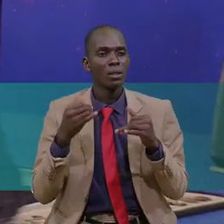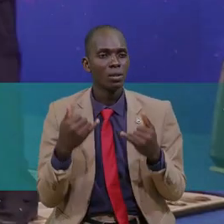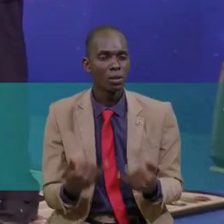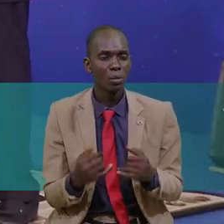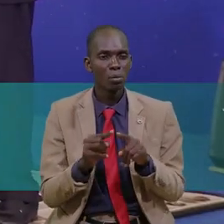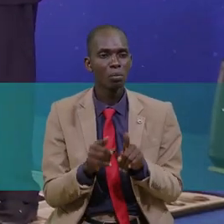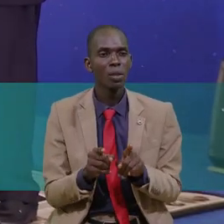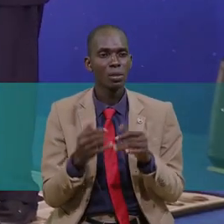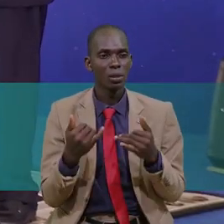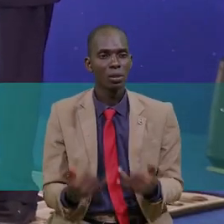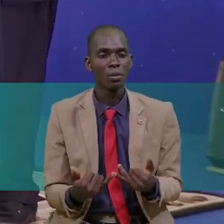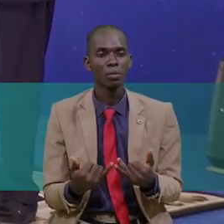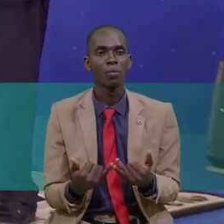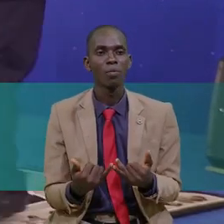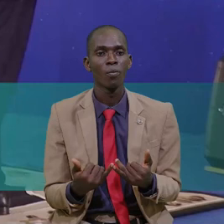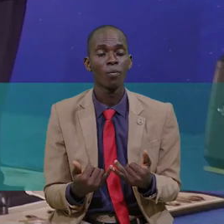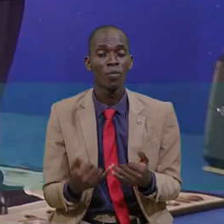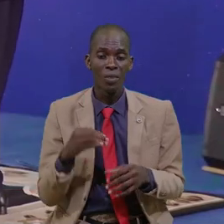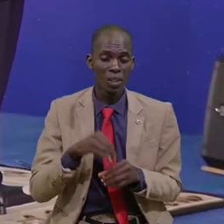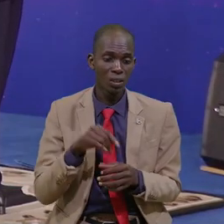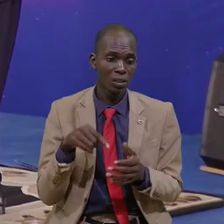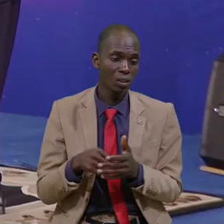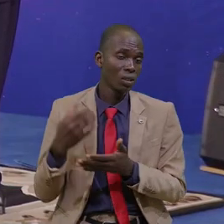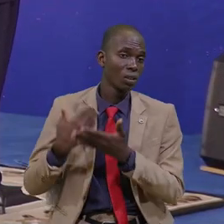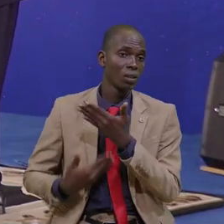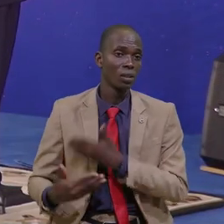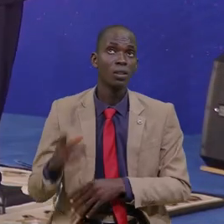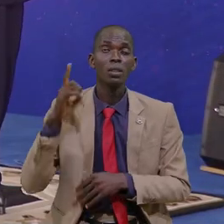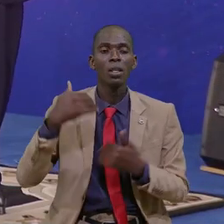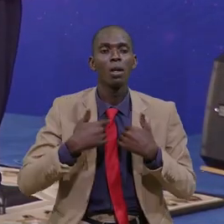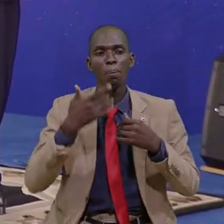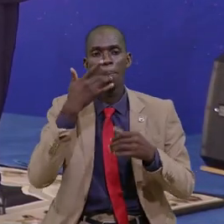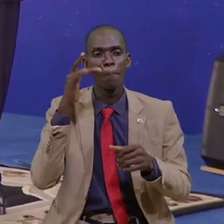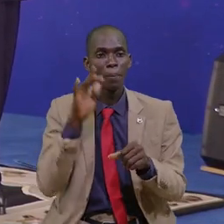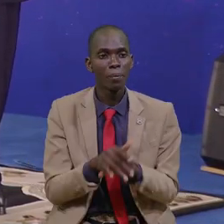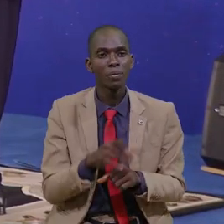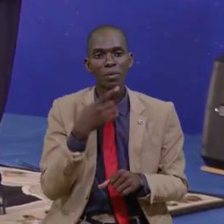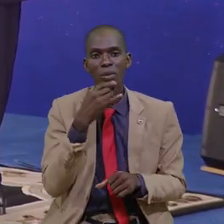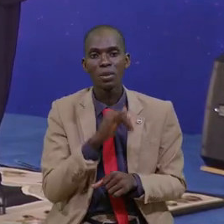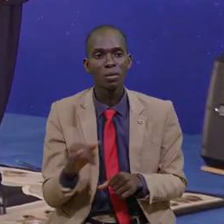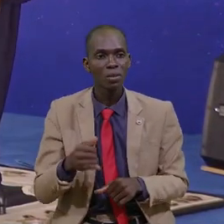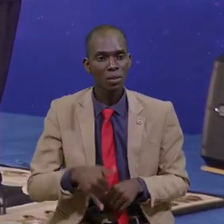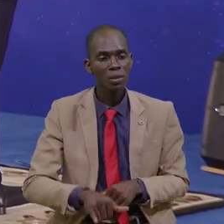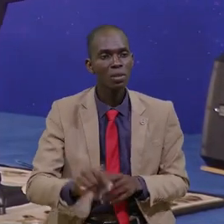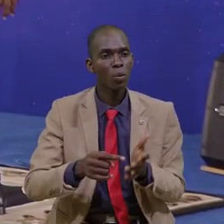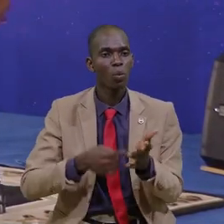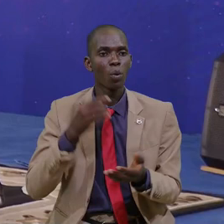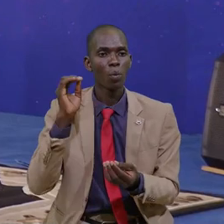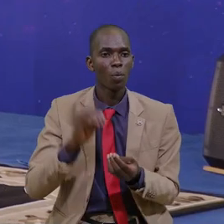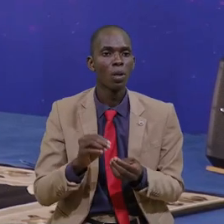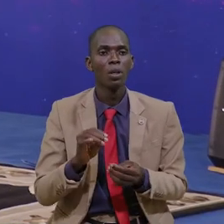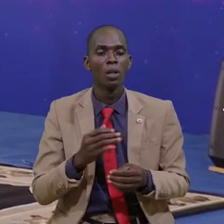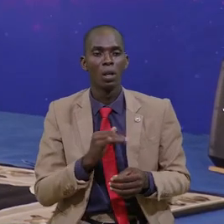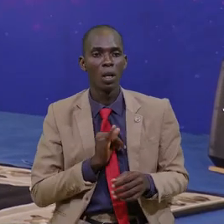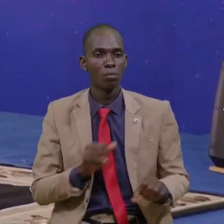But now, in this dispensation, he has promised, saying, yet once more, I shake